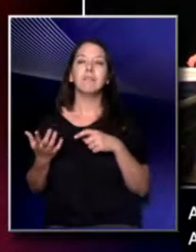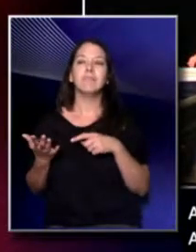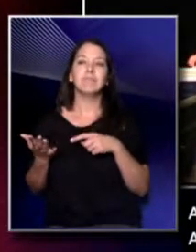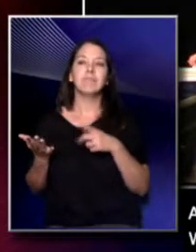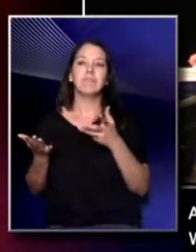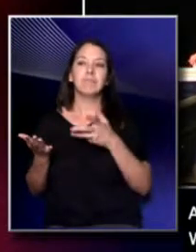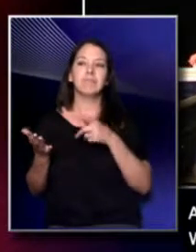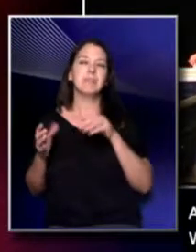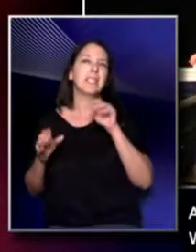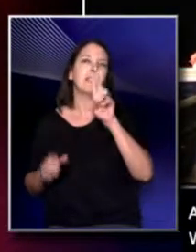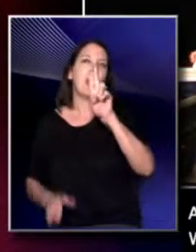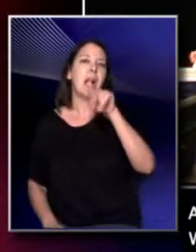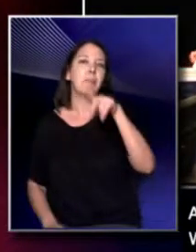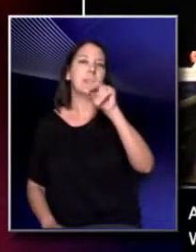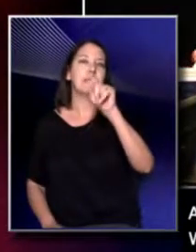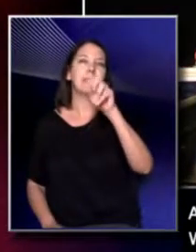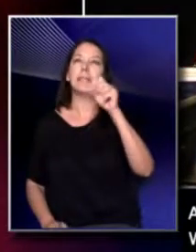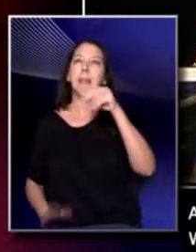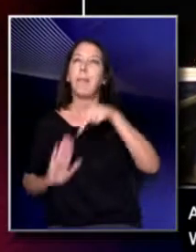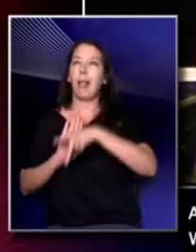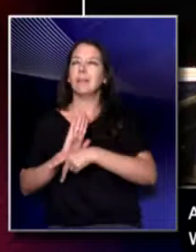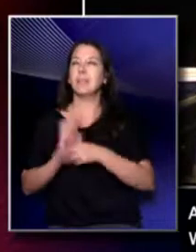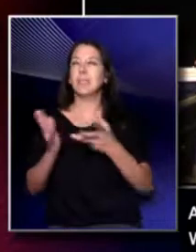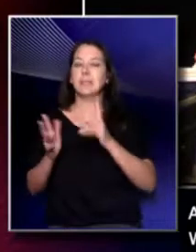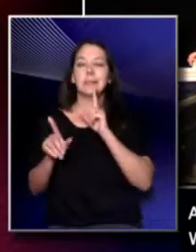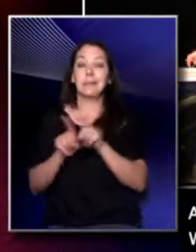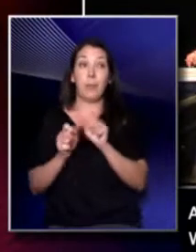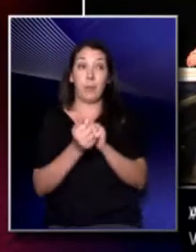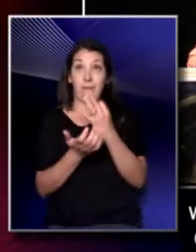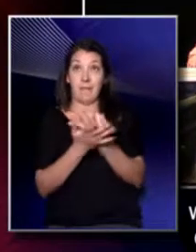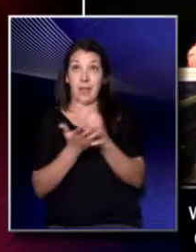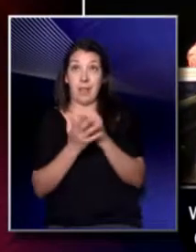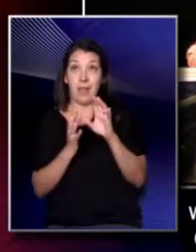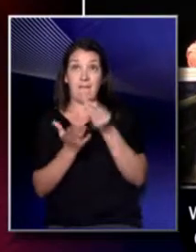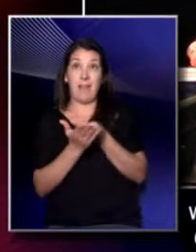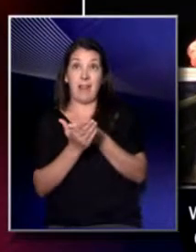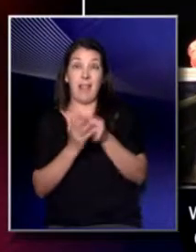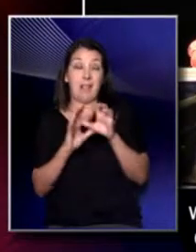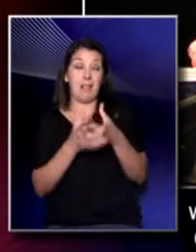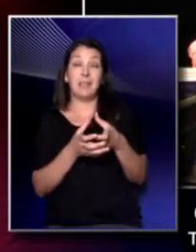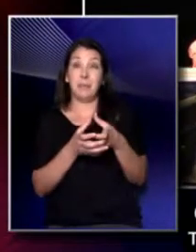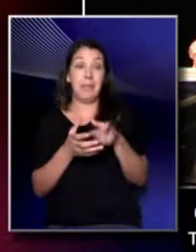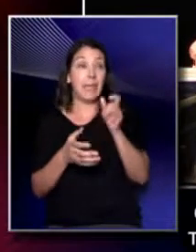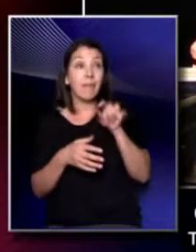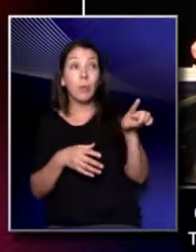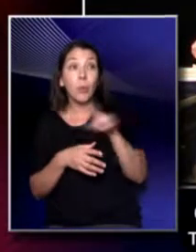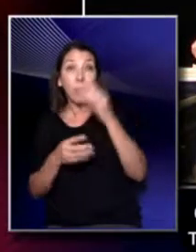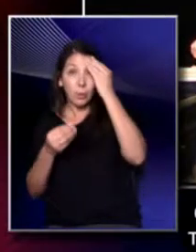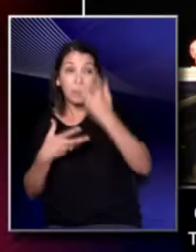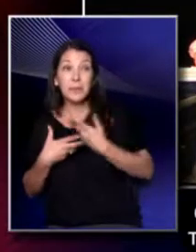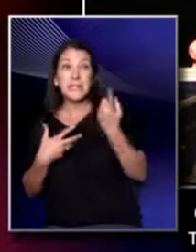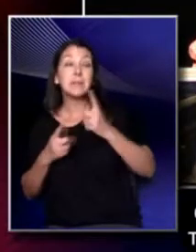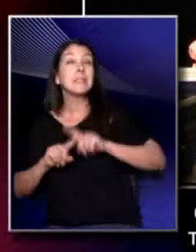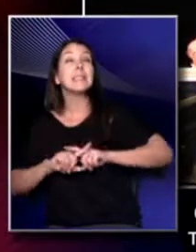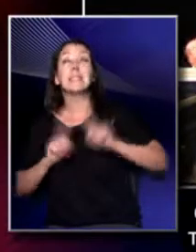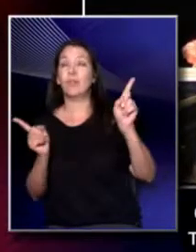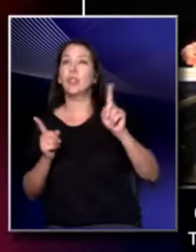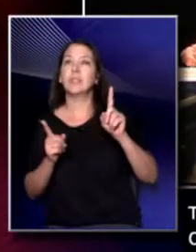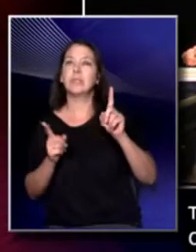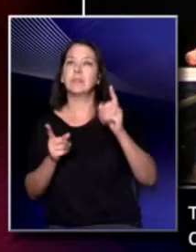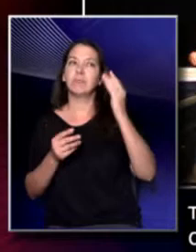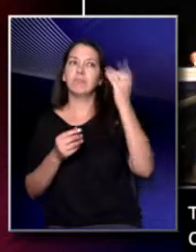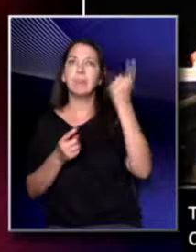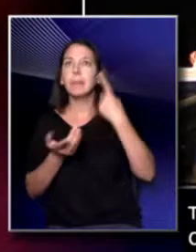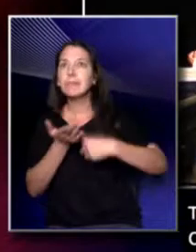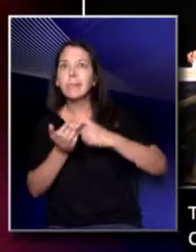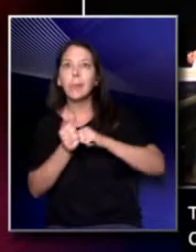in the updates in the policy. I'd say the same for the finance committee. Obviously, if there's something else to be reported, Mike, is there anything else to discuss regarding